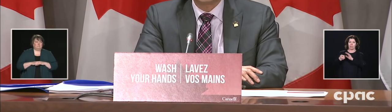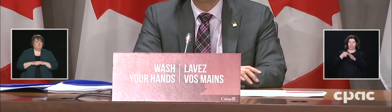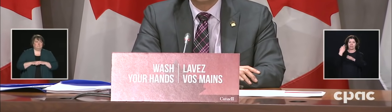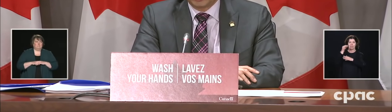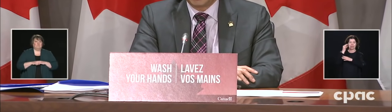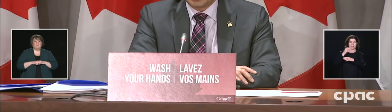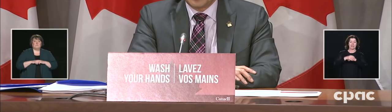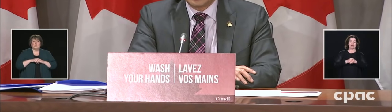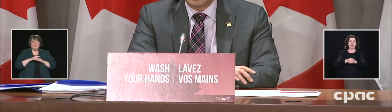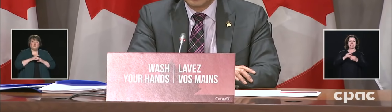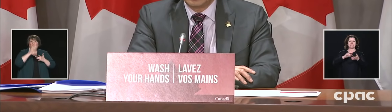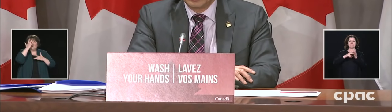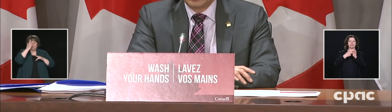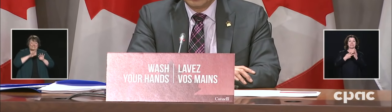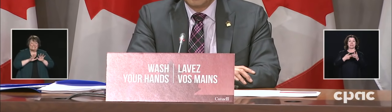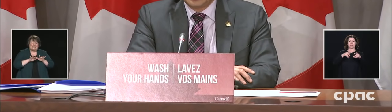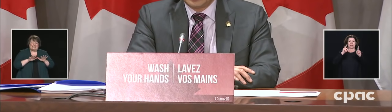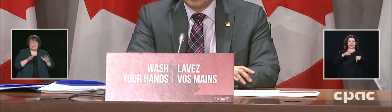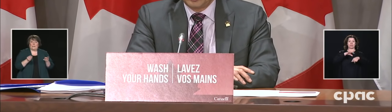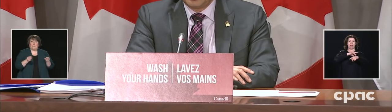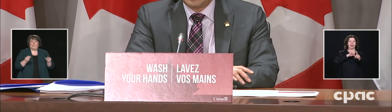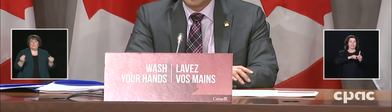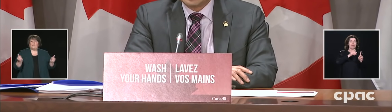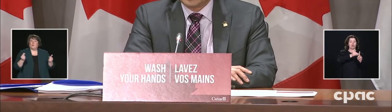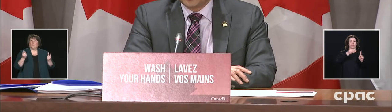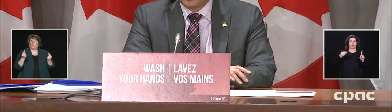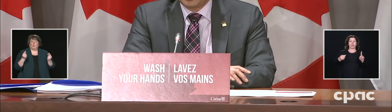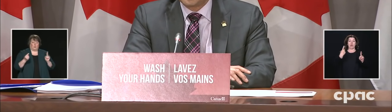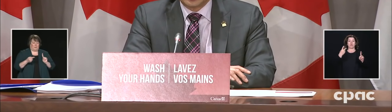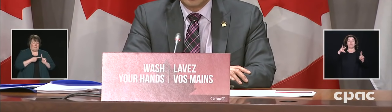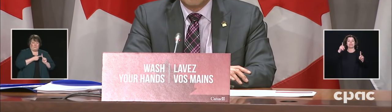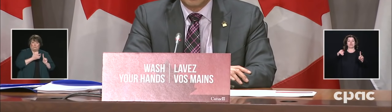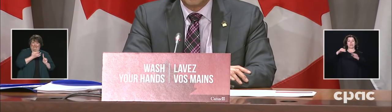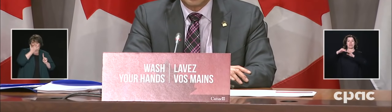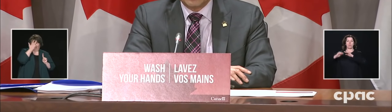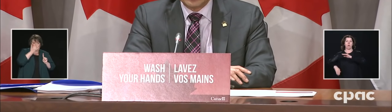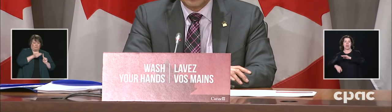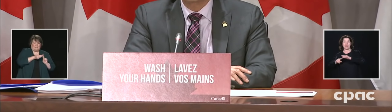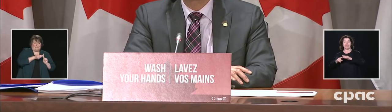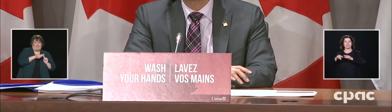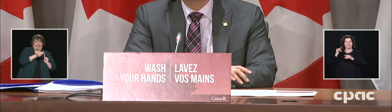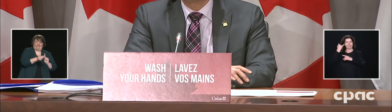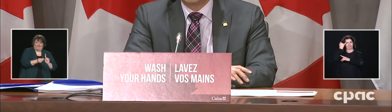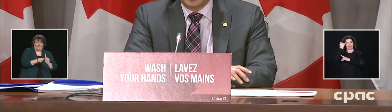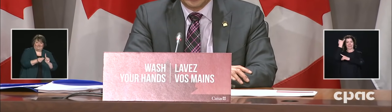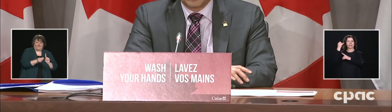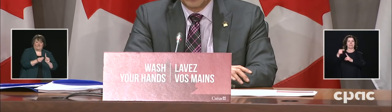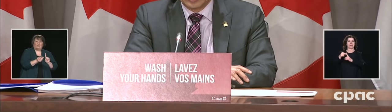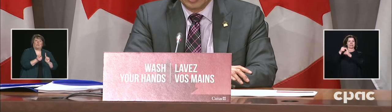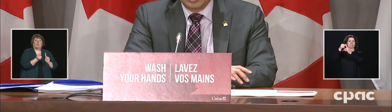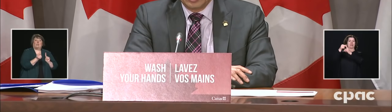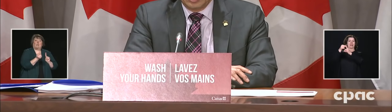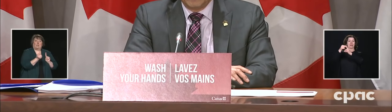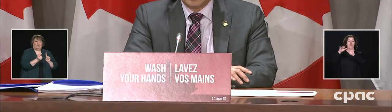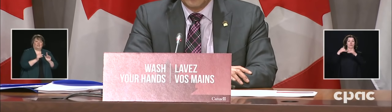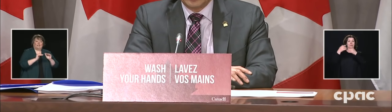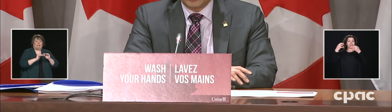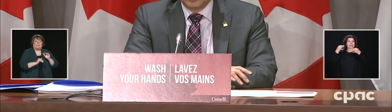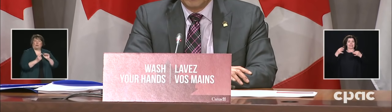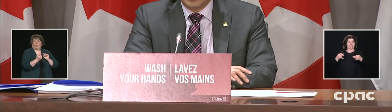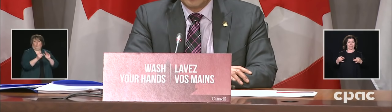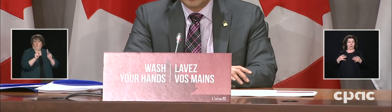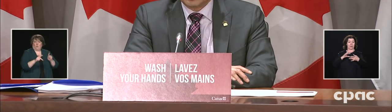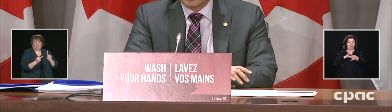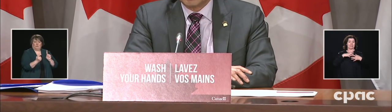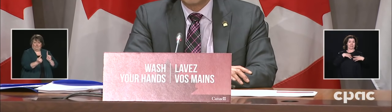à moins d'une autre personne, ce qui est l'un des principaux objectifs de toutes les mesures de santé publique. Avant de mettre